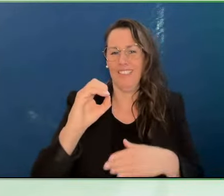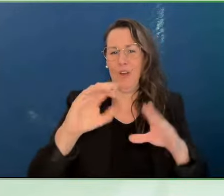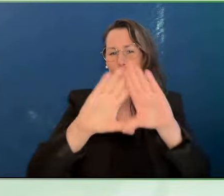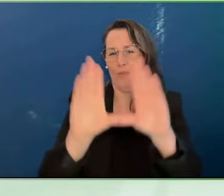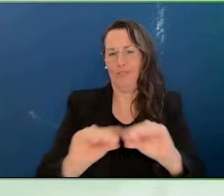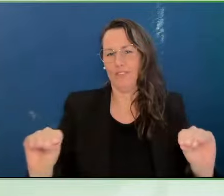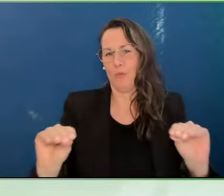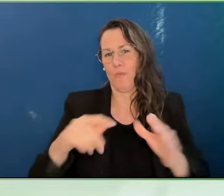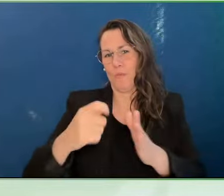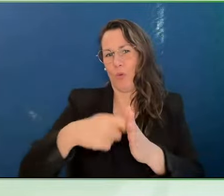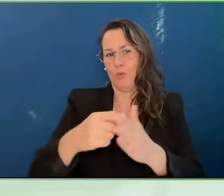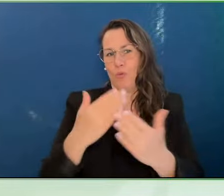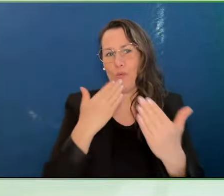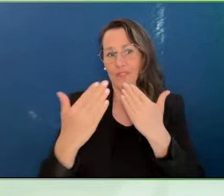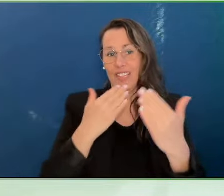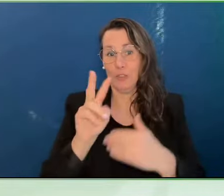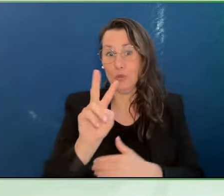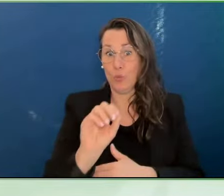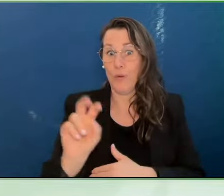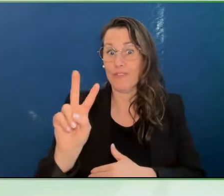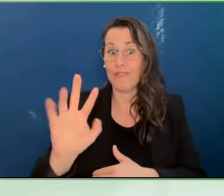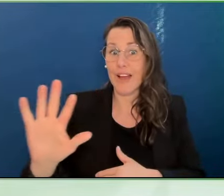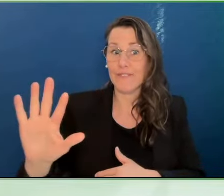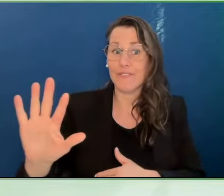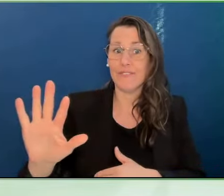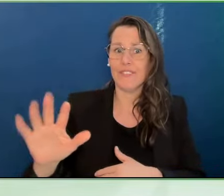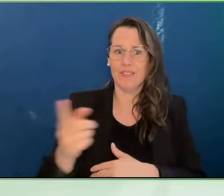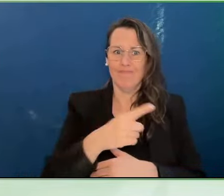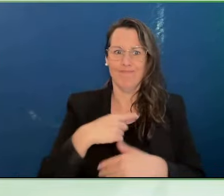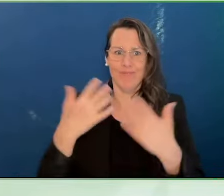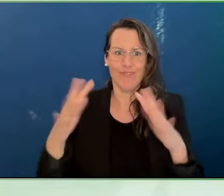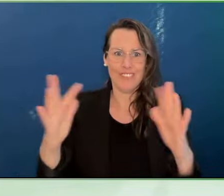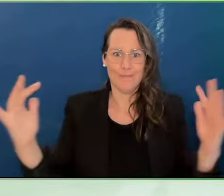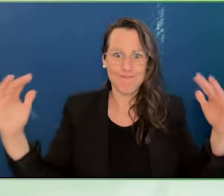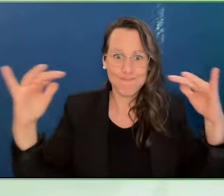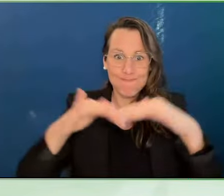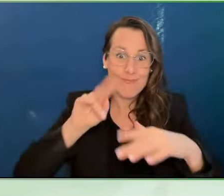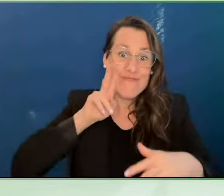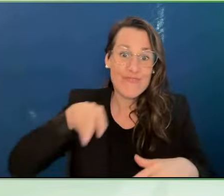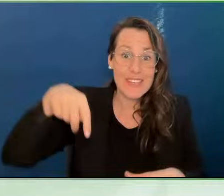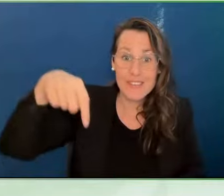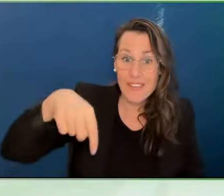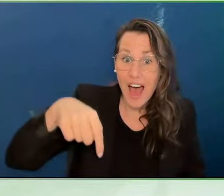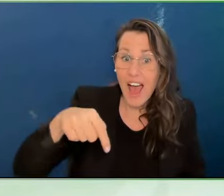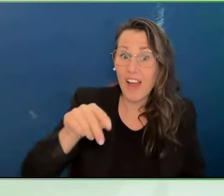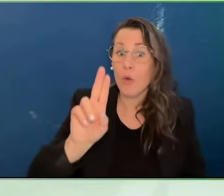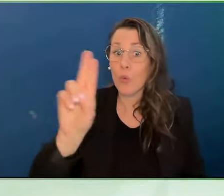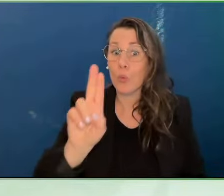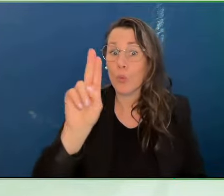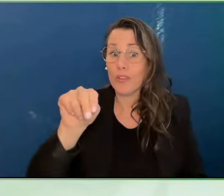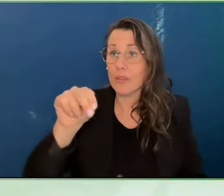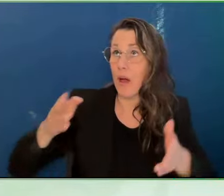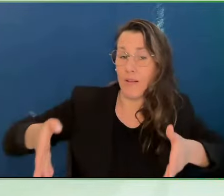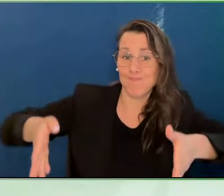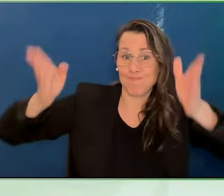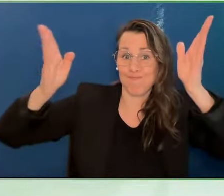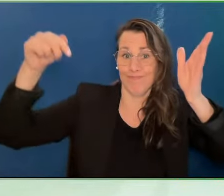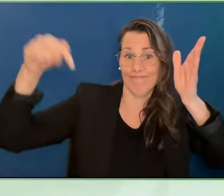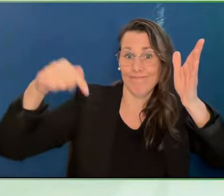UN facilities and we talk about inclusive employment and ICT. And I have the extreme pleasure to